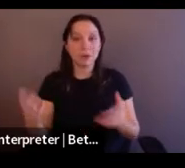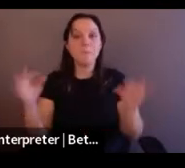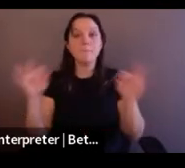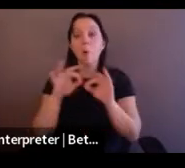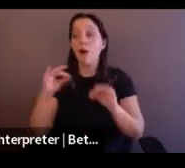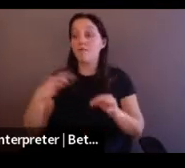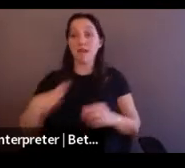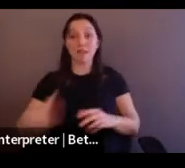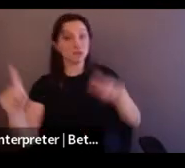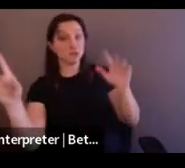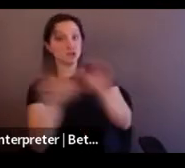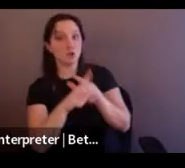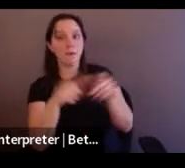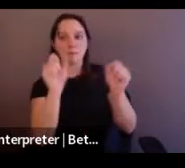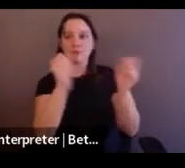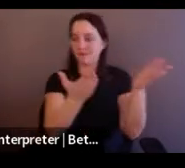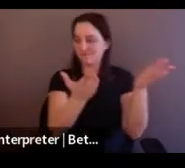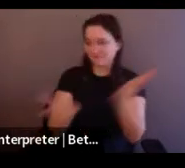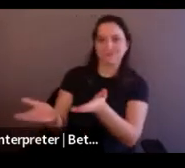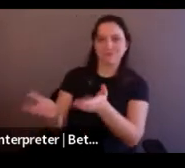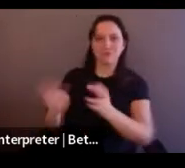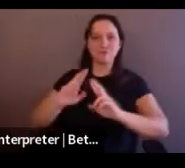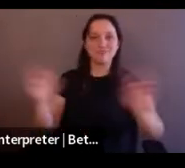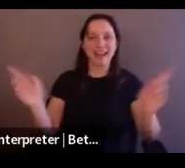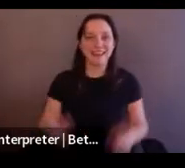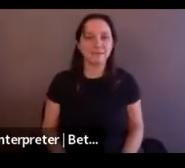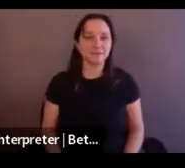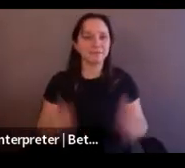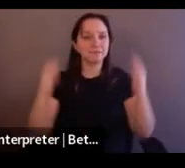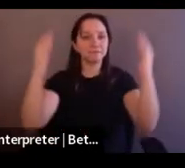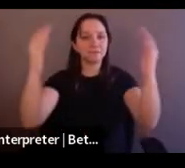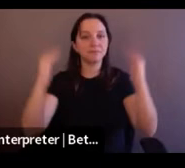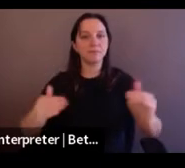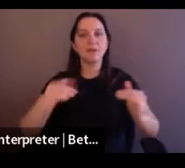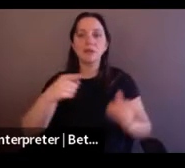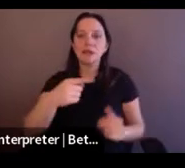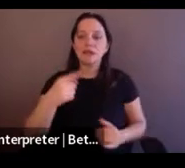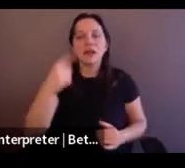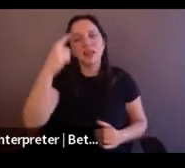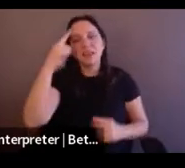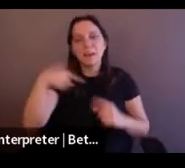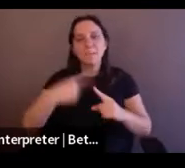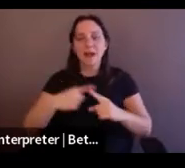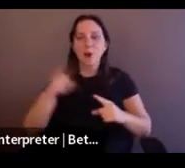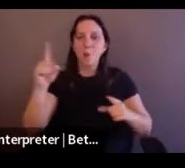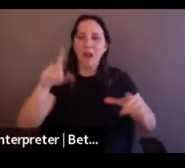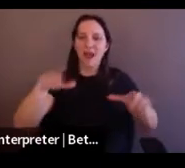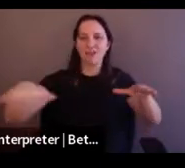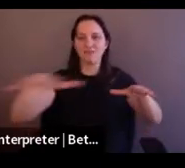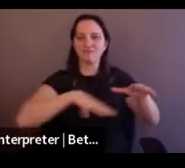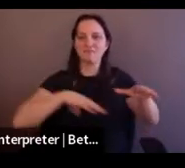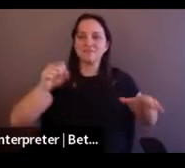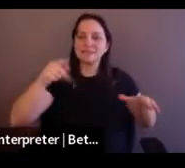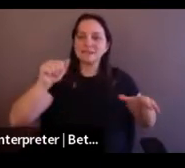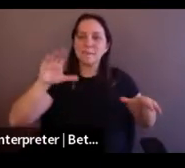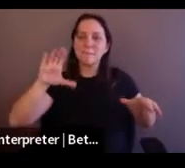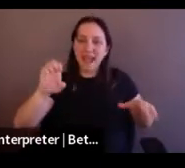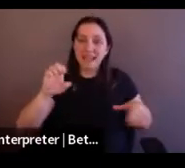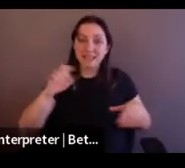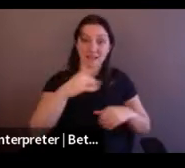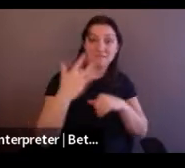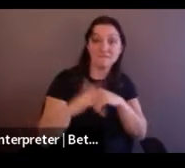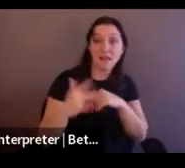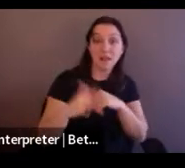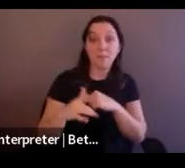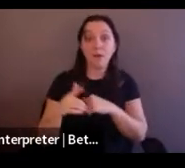get started. You also want to think about space requirements and availability. If you're bringing in a skills-based volunteer, do they need